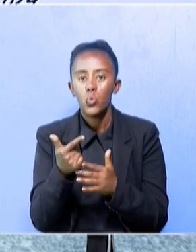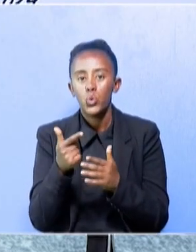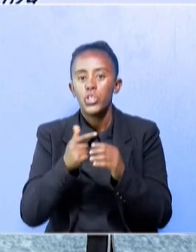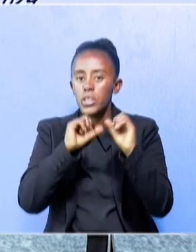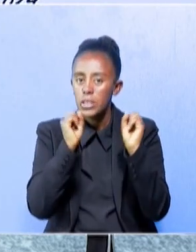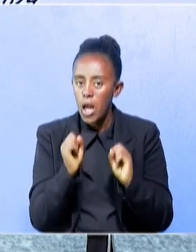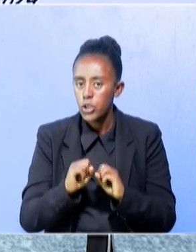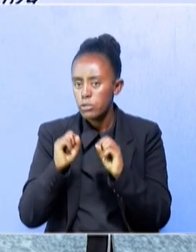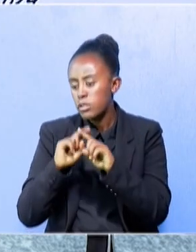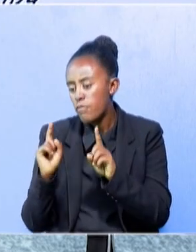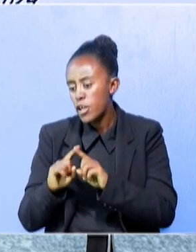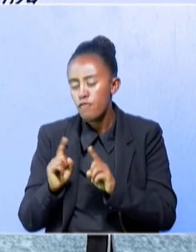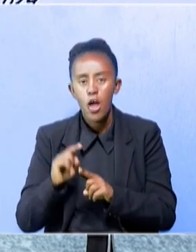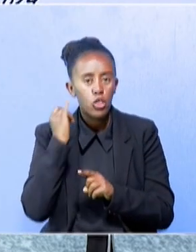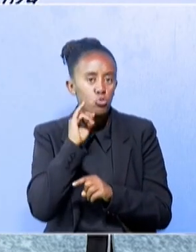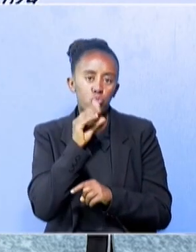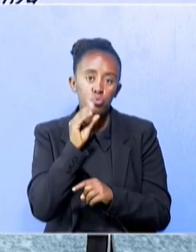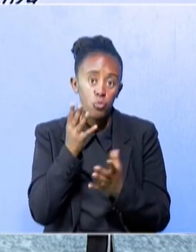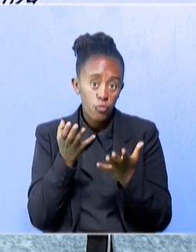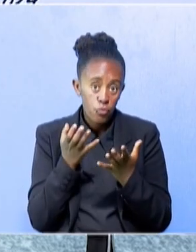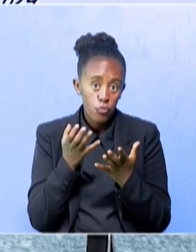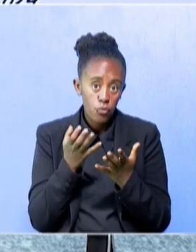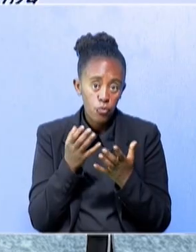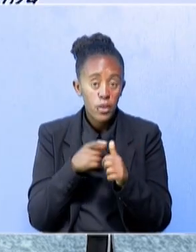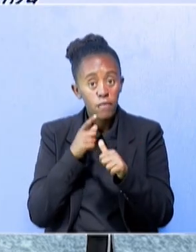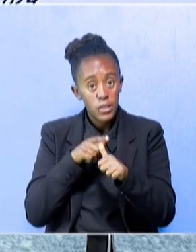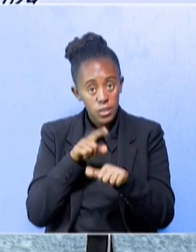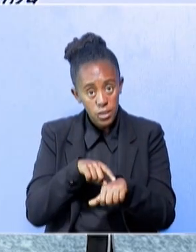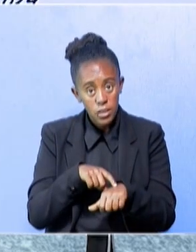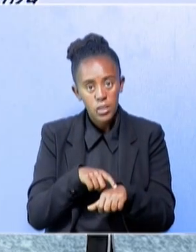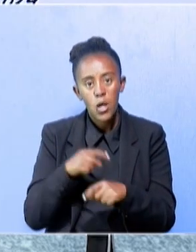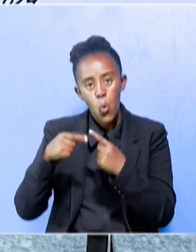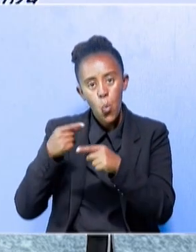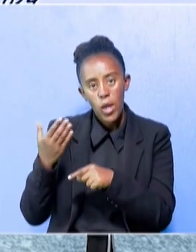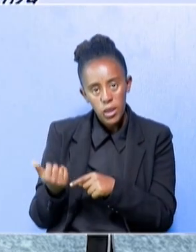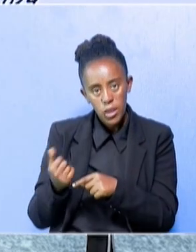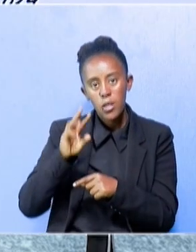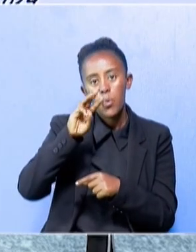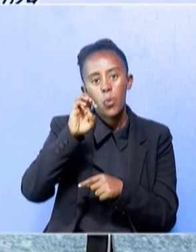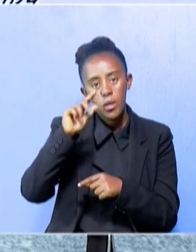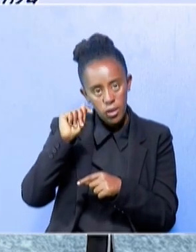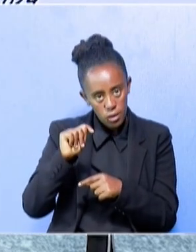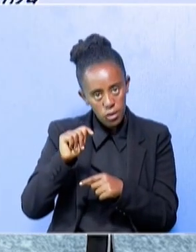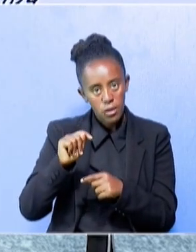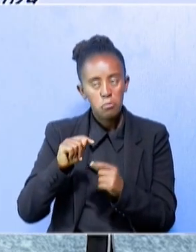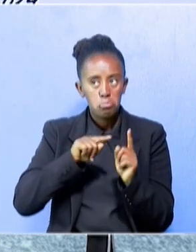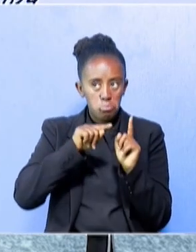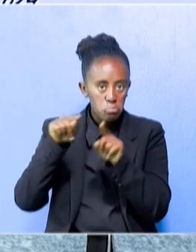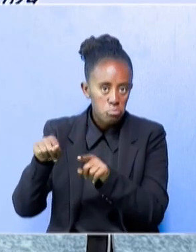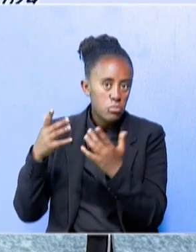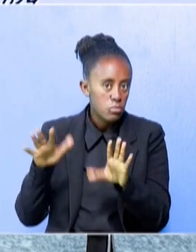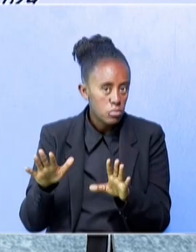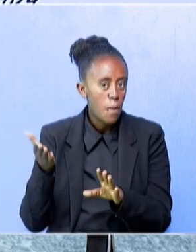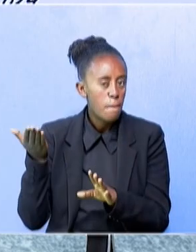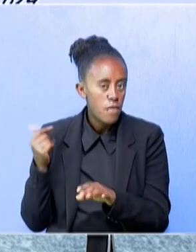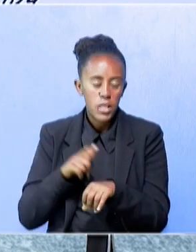order to talk about different issues. When it comes to the first one, you see, went is talking about what somebody did in the